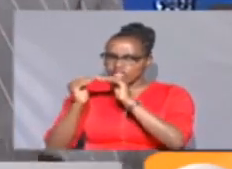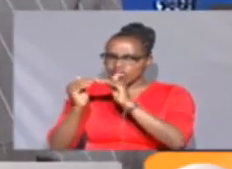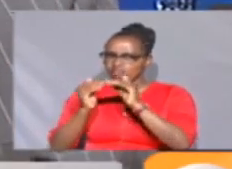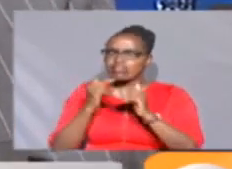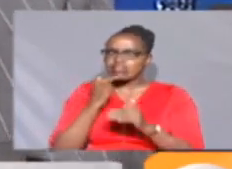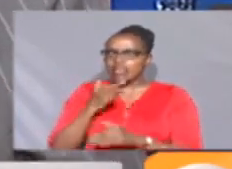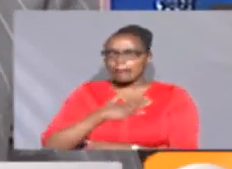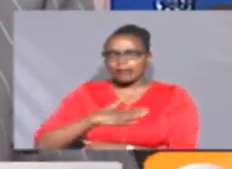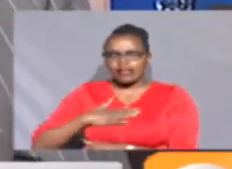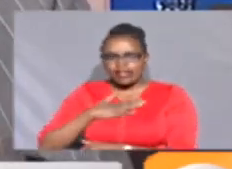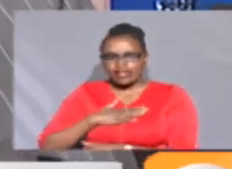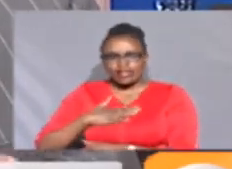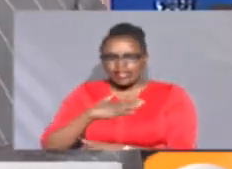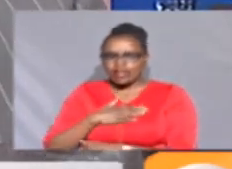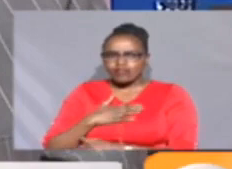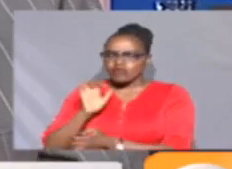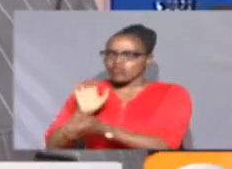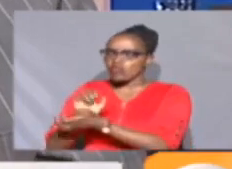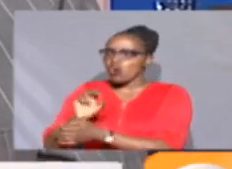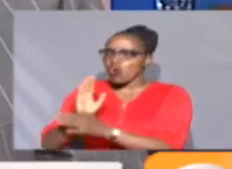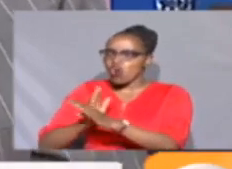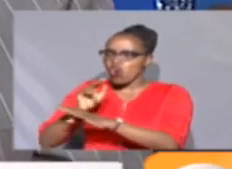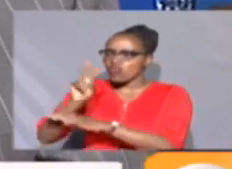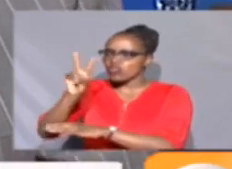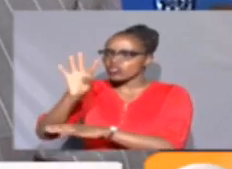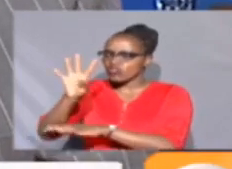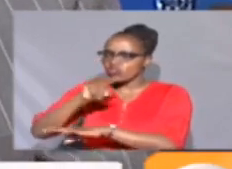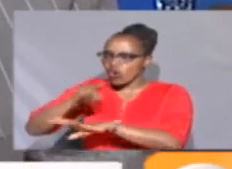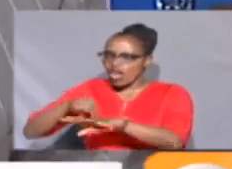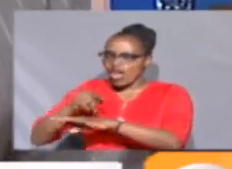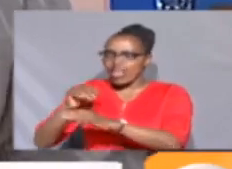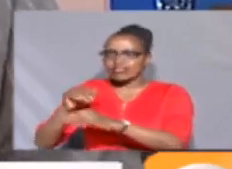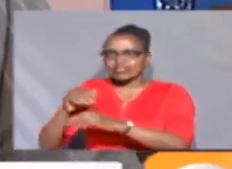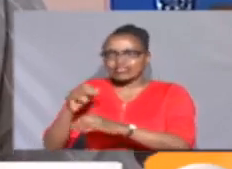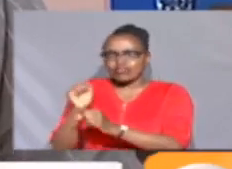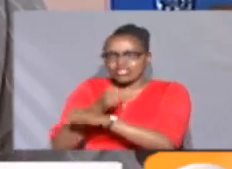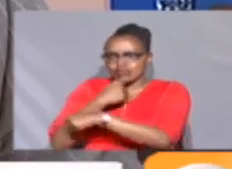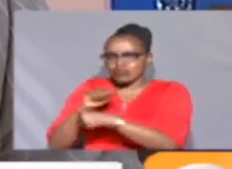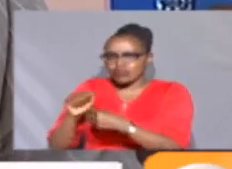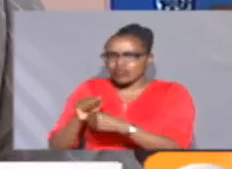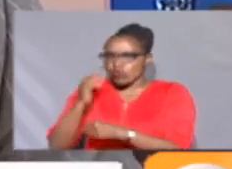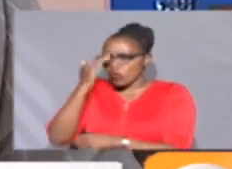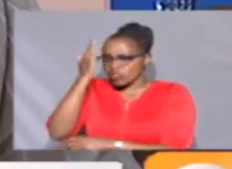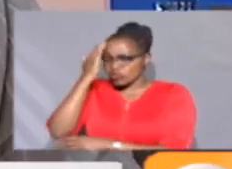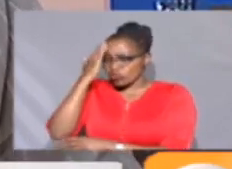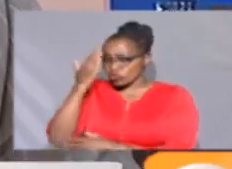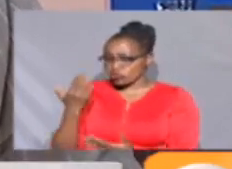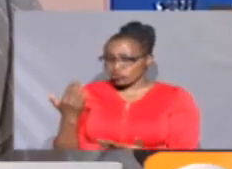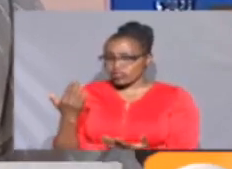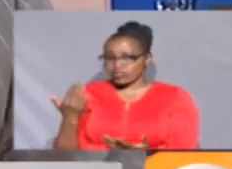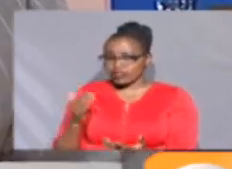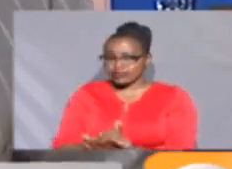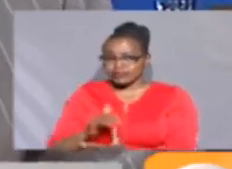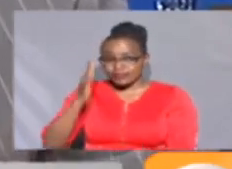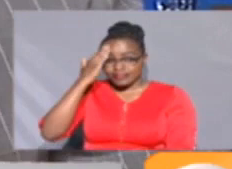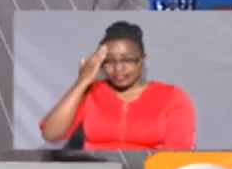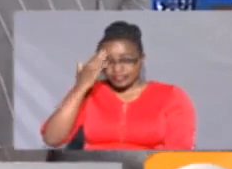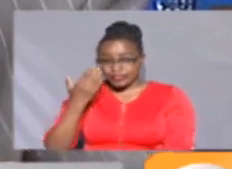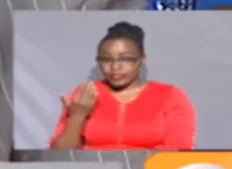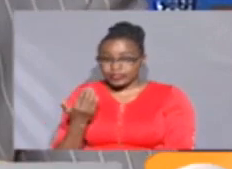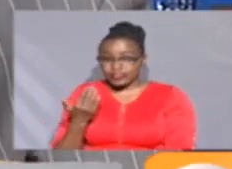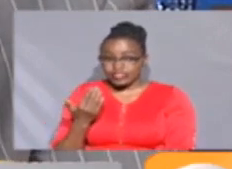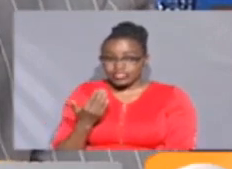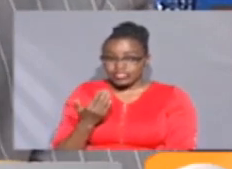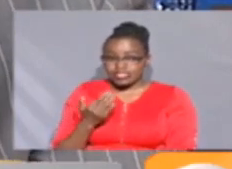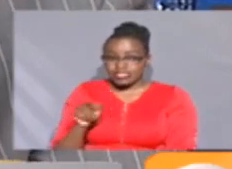saying, please do not keep suspects more than 24 hours unless it is impossible, because it was known. Okay. You know, Hussein, you